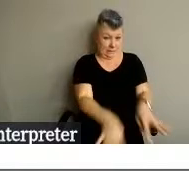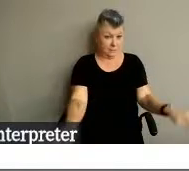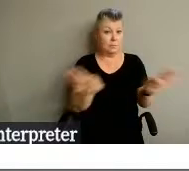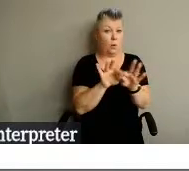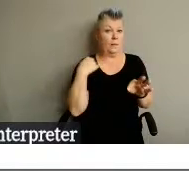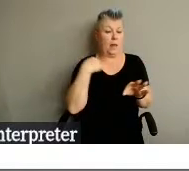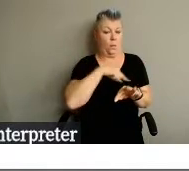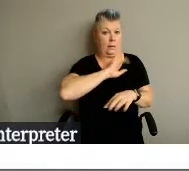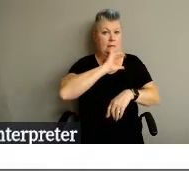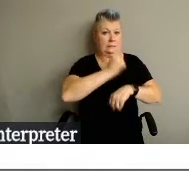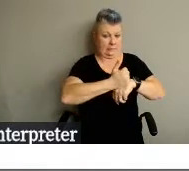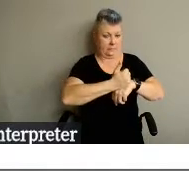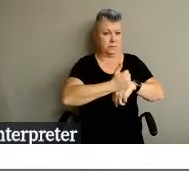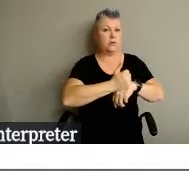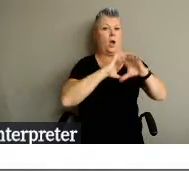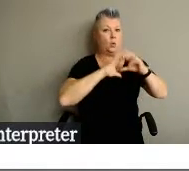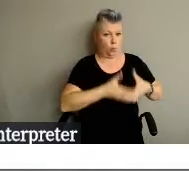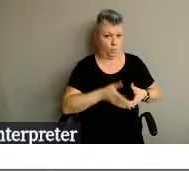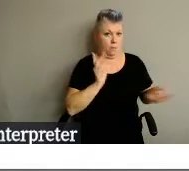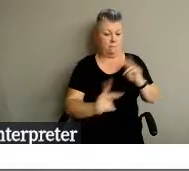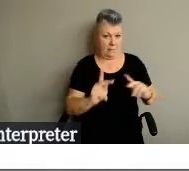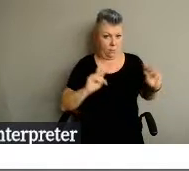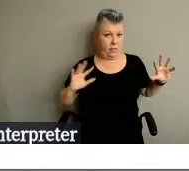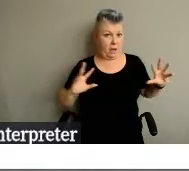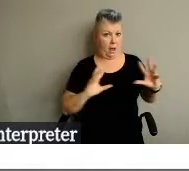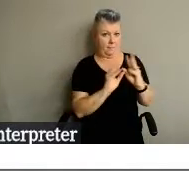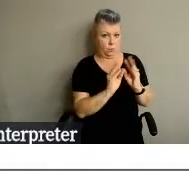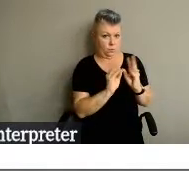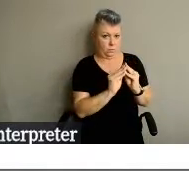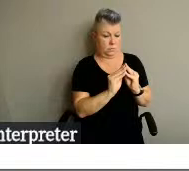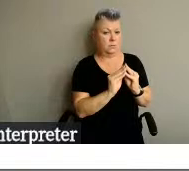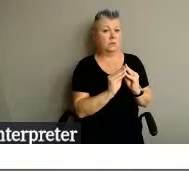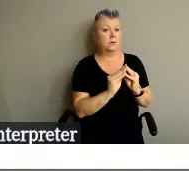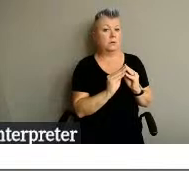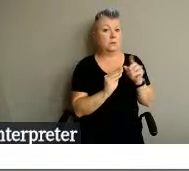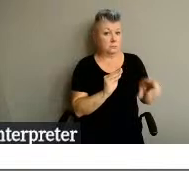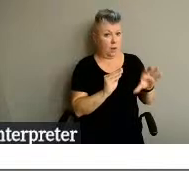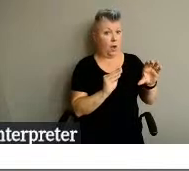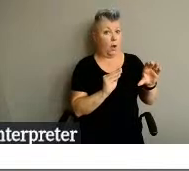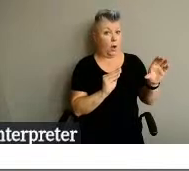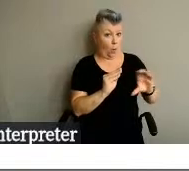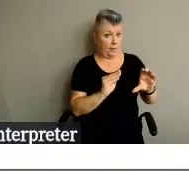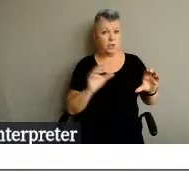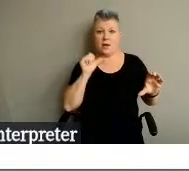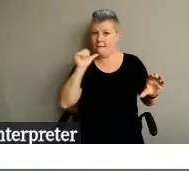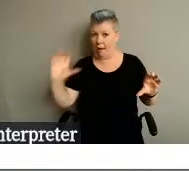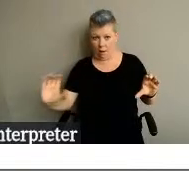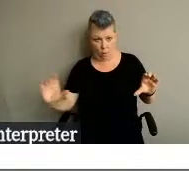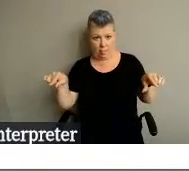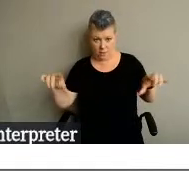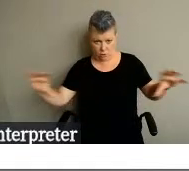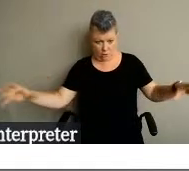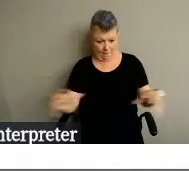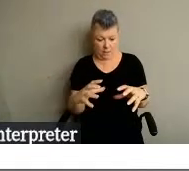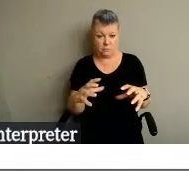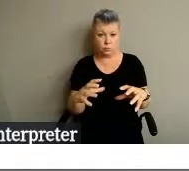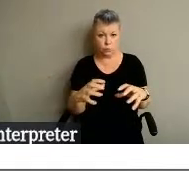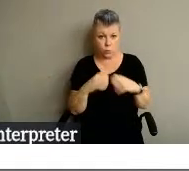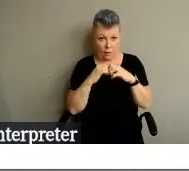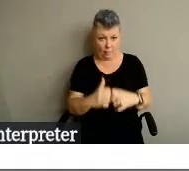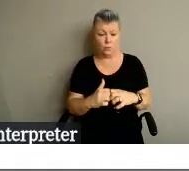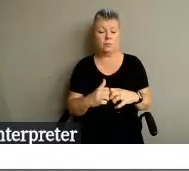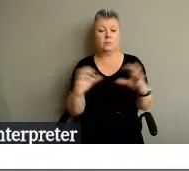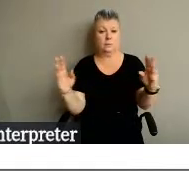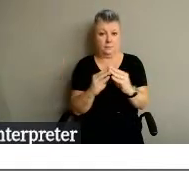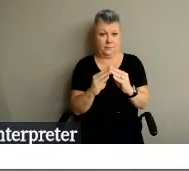to establish a group of individuals to come together, both coalition, non-coalition, and we've even talked about some of the